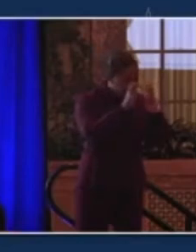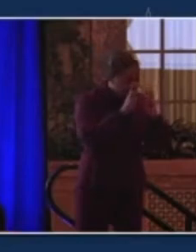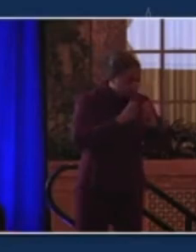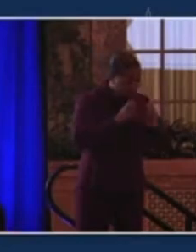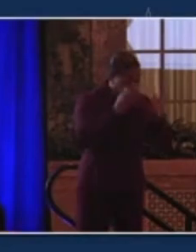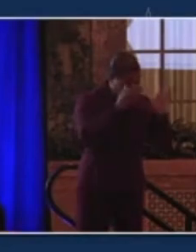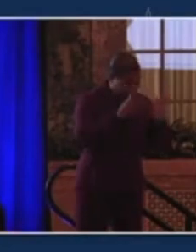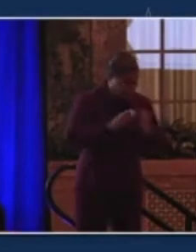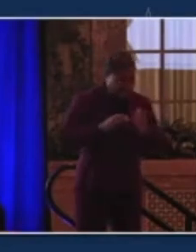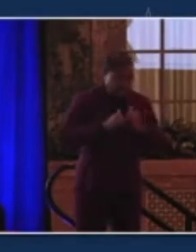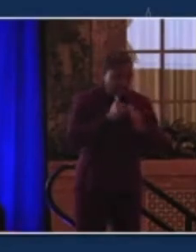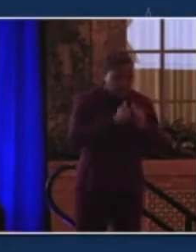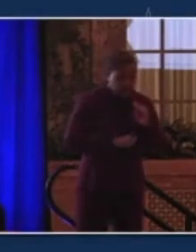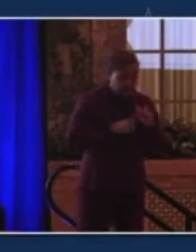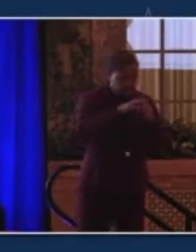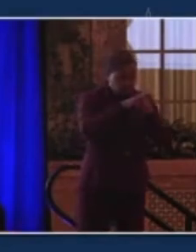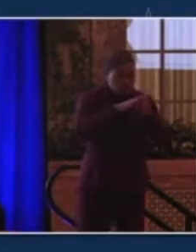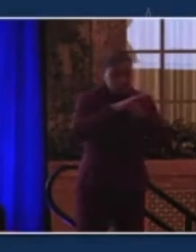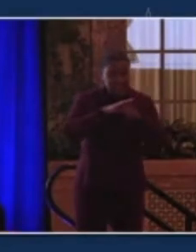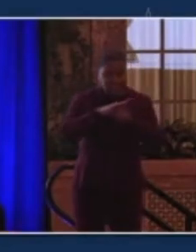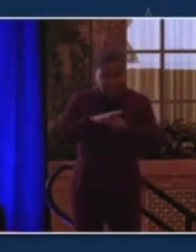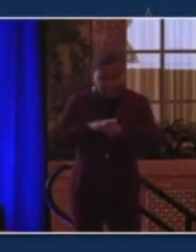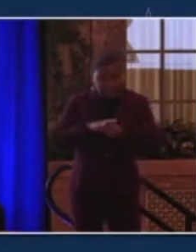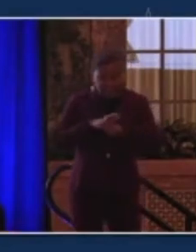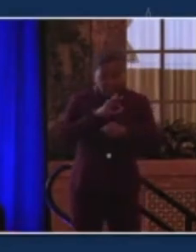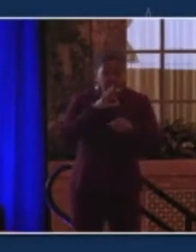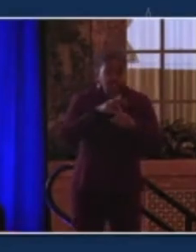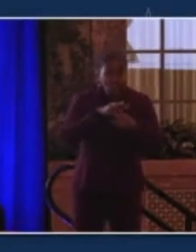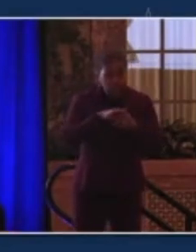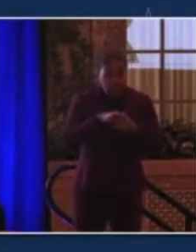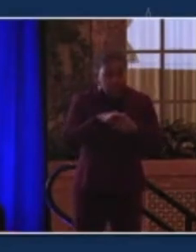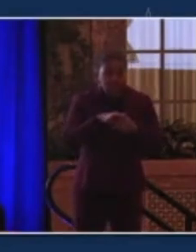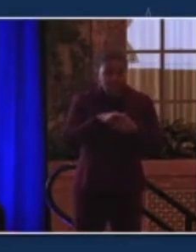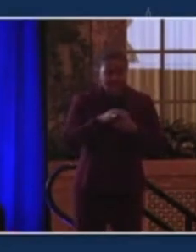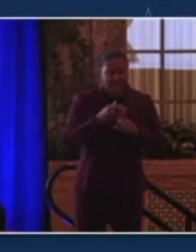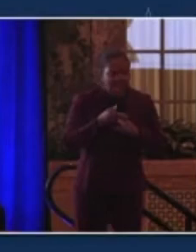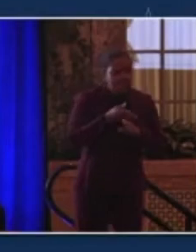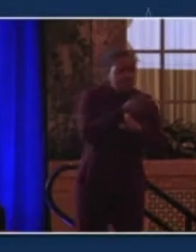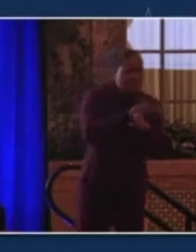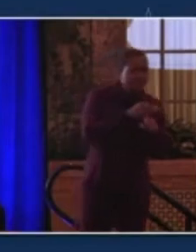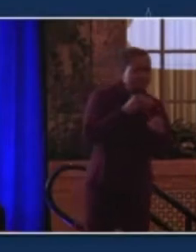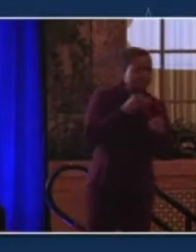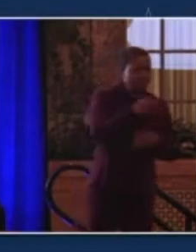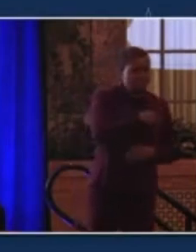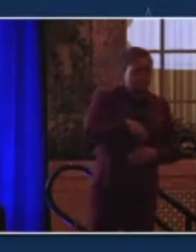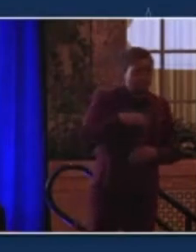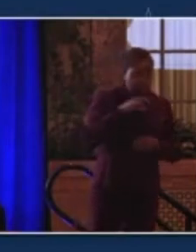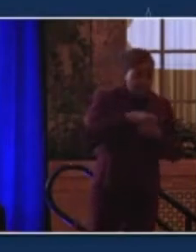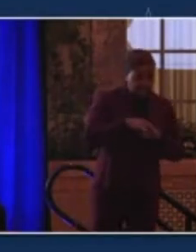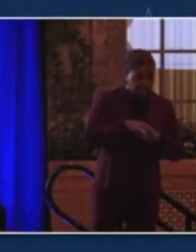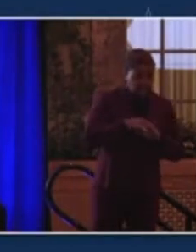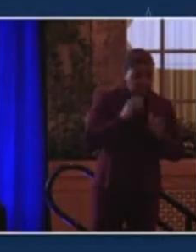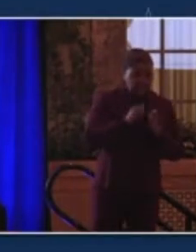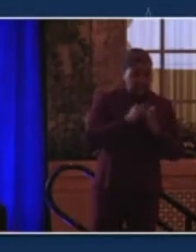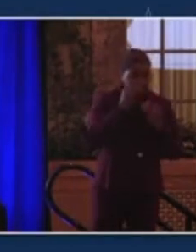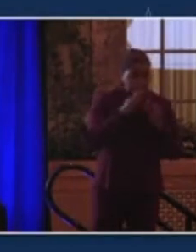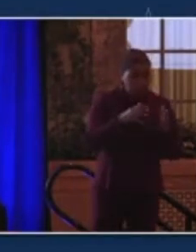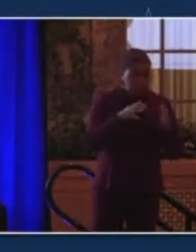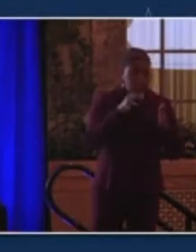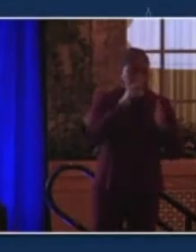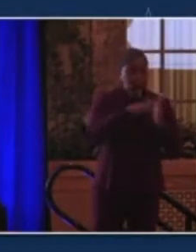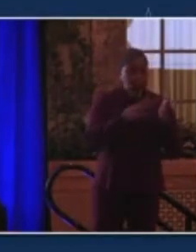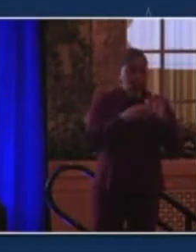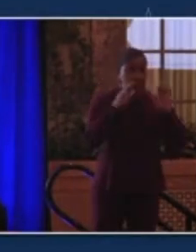out how each of the precincts voted in prior elections, mayoral elections. And from that